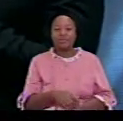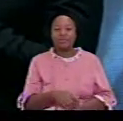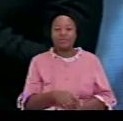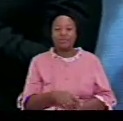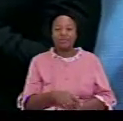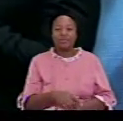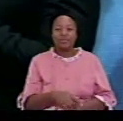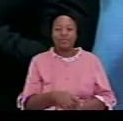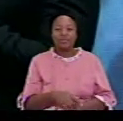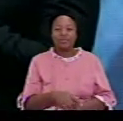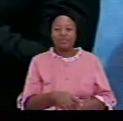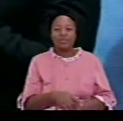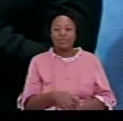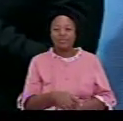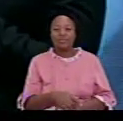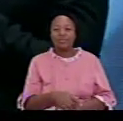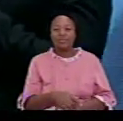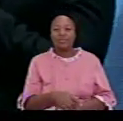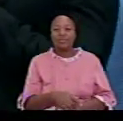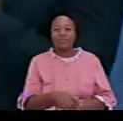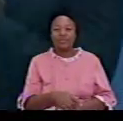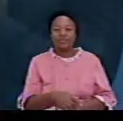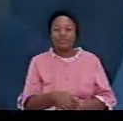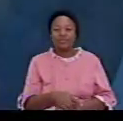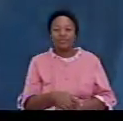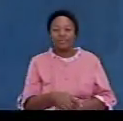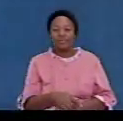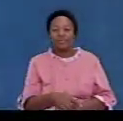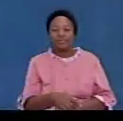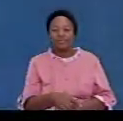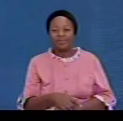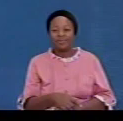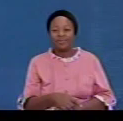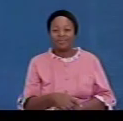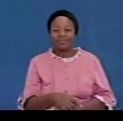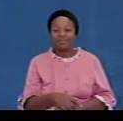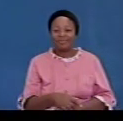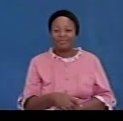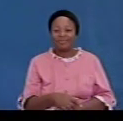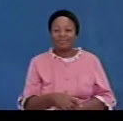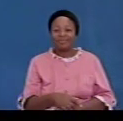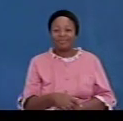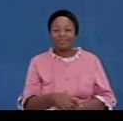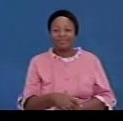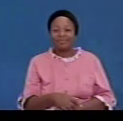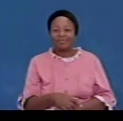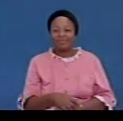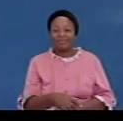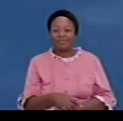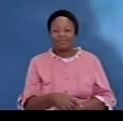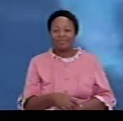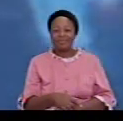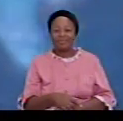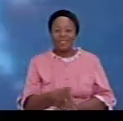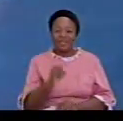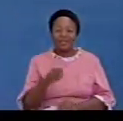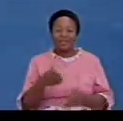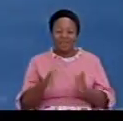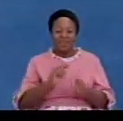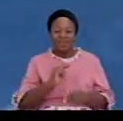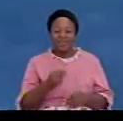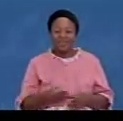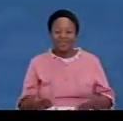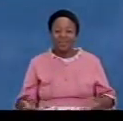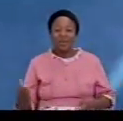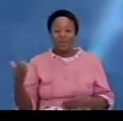accueillons l'homme de Dieu de Jiseke, le docteur William Kumuyi. Let us welcome the convener